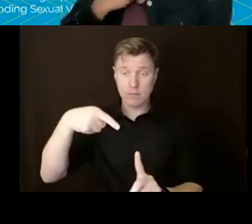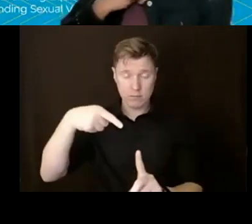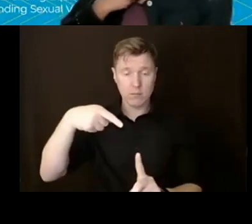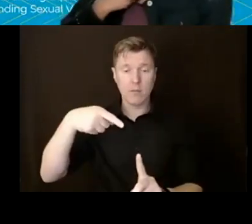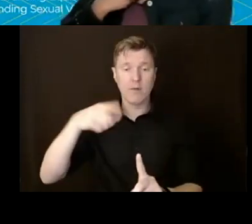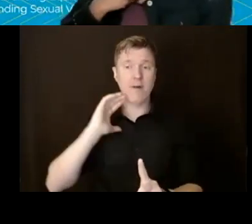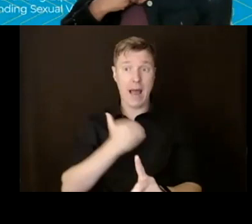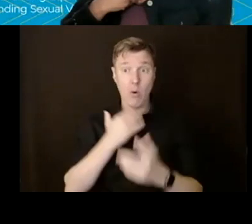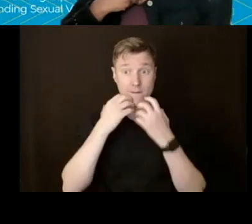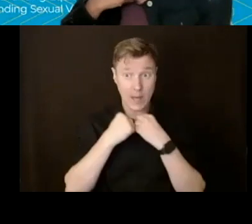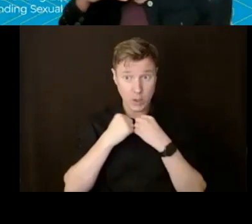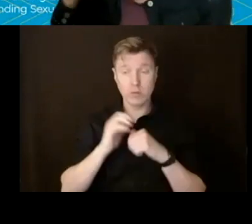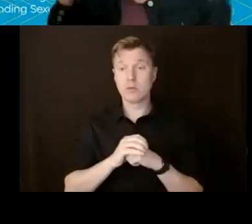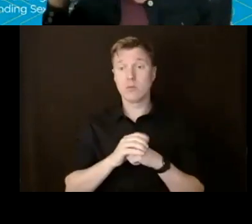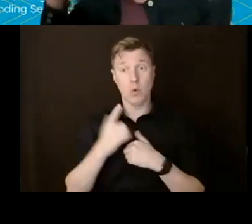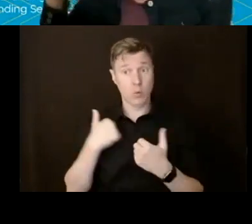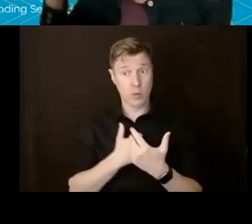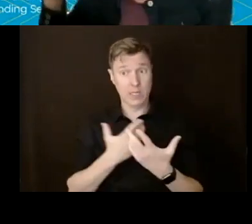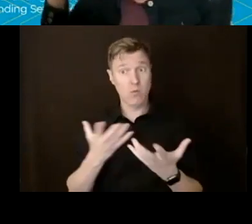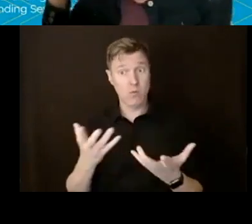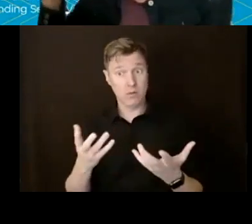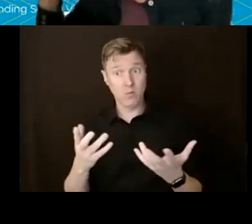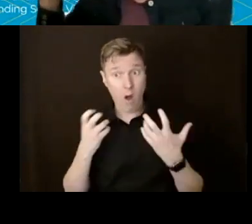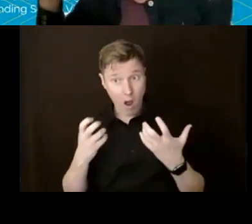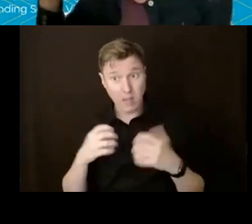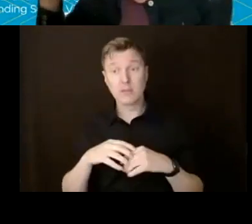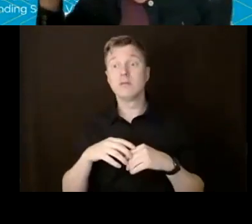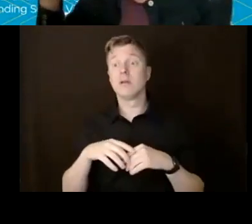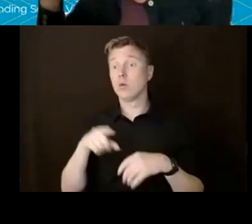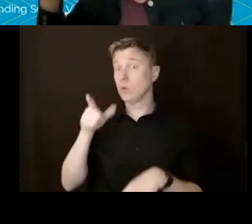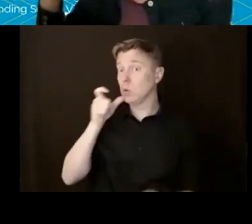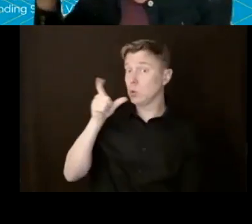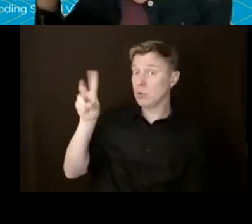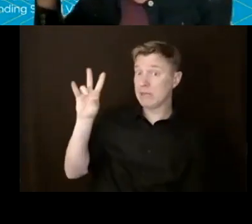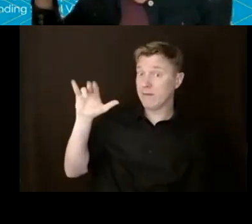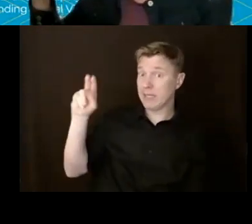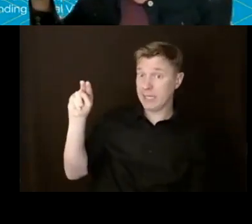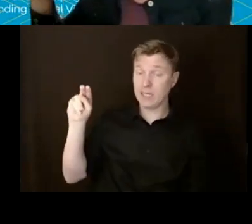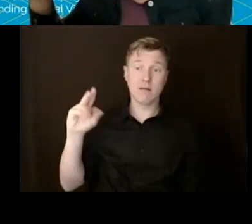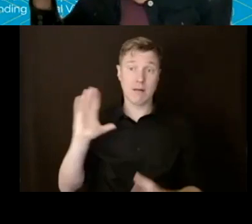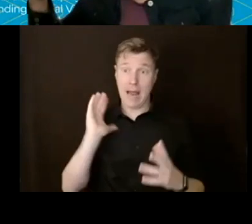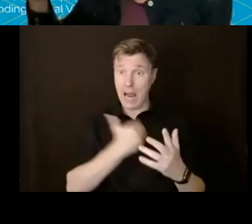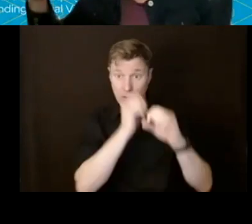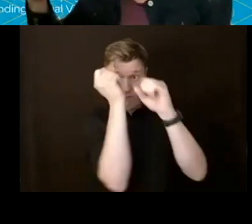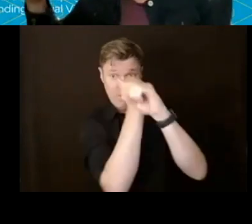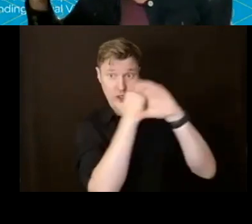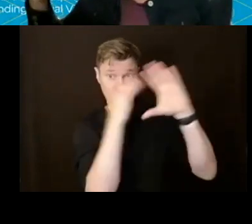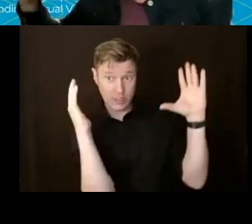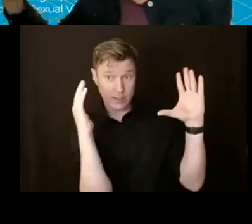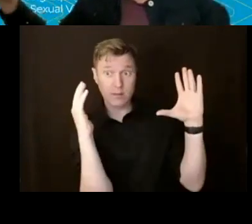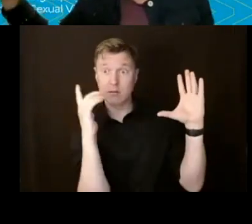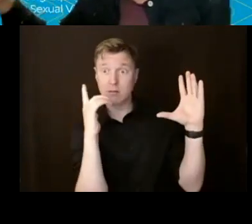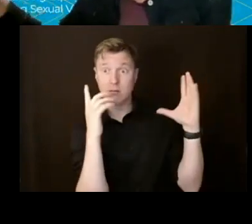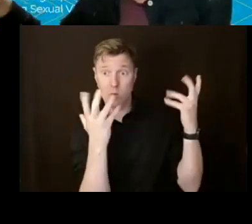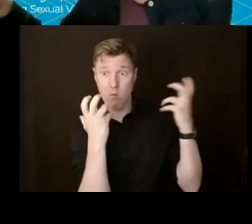values, what we care about as a coalition, and the villain and our vision for what our state and how decisions are being made in our state, I believe